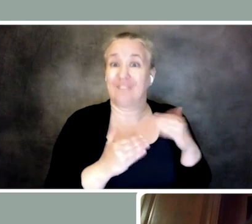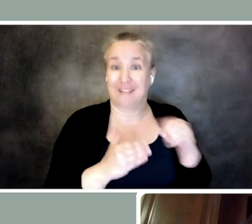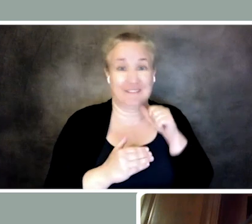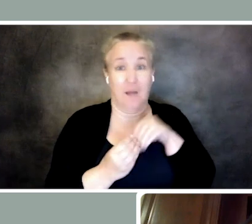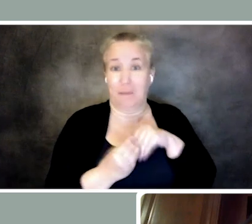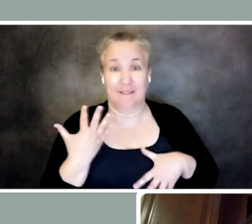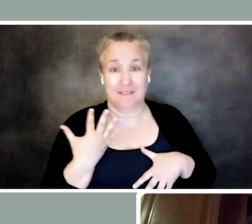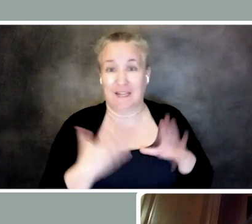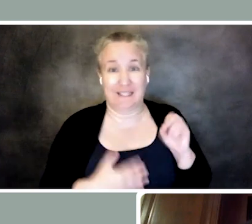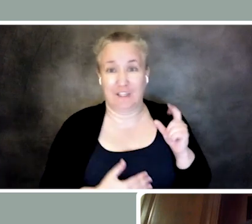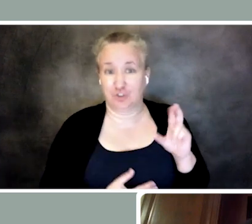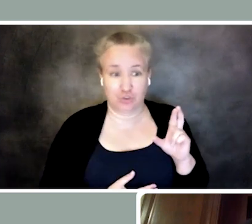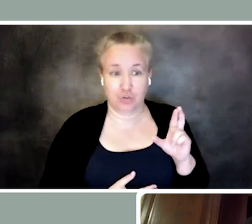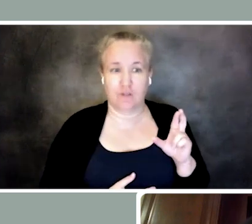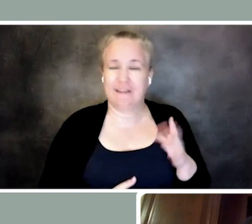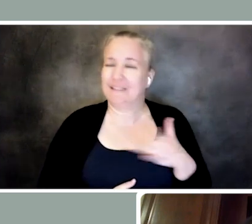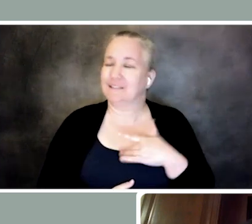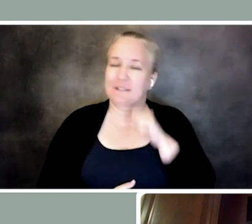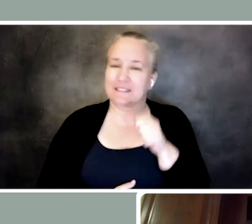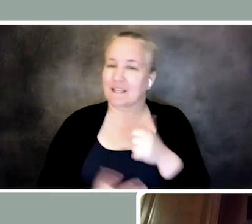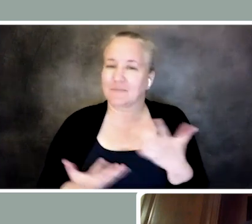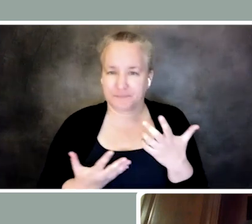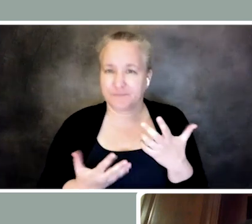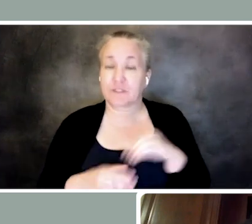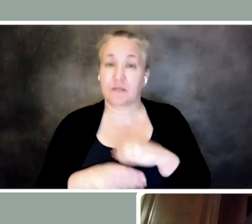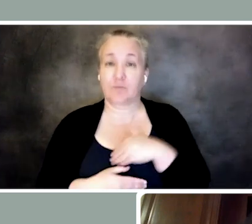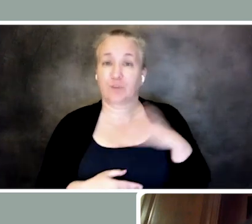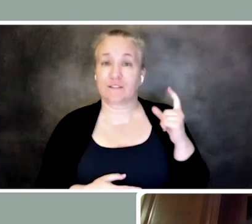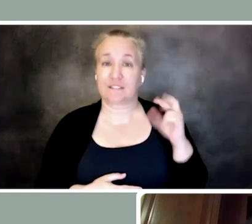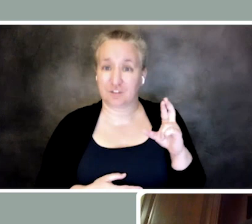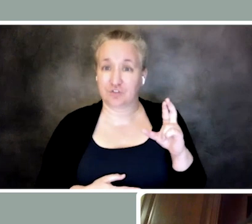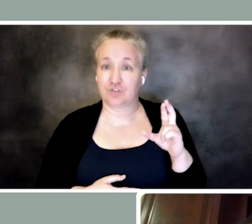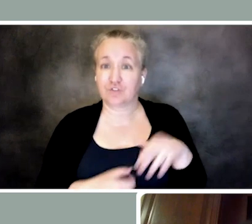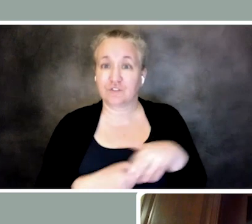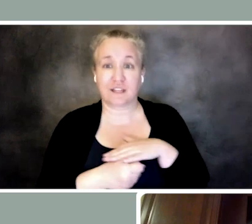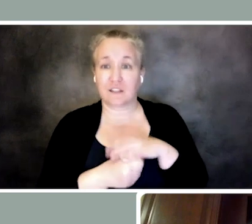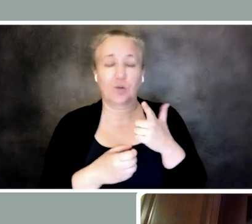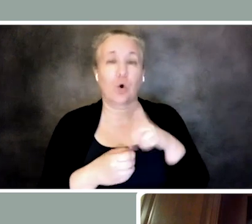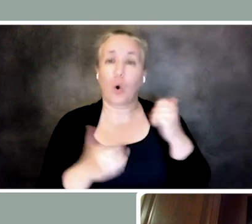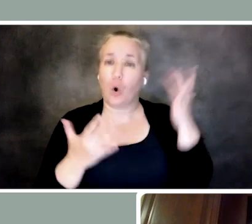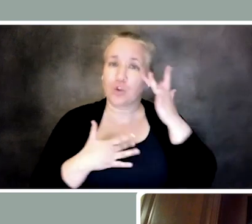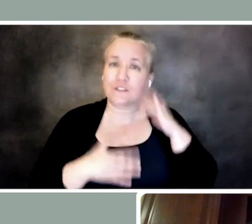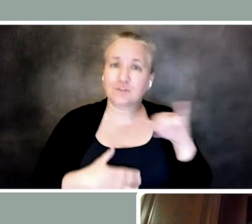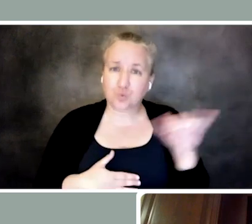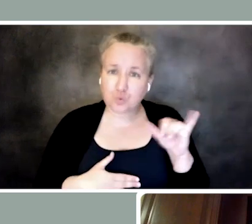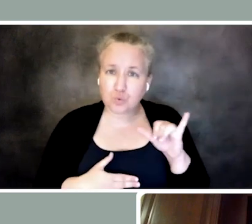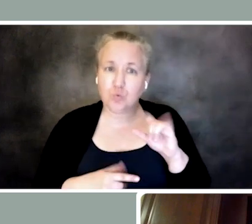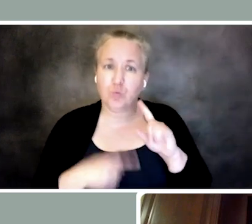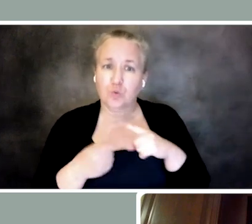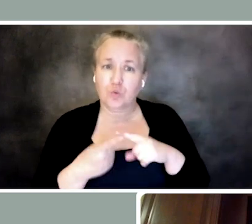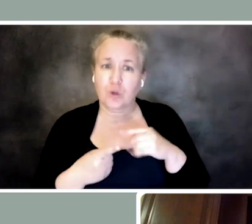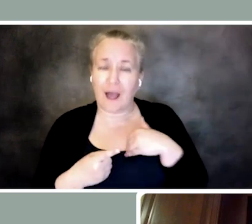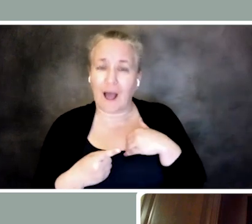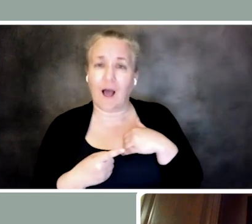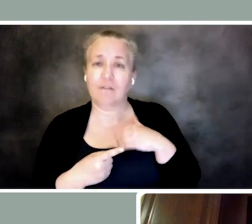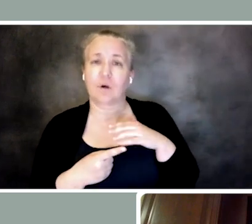cancers. So typically not. In the breast cancer setting, and even in other diseases, when you have locally advanced disease,